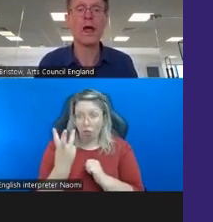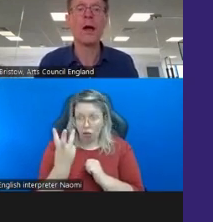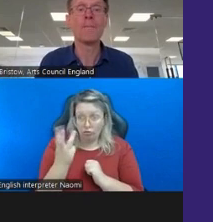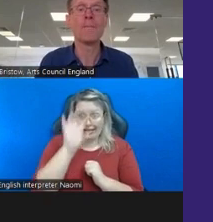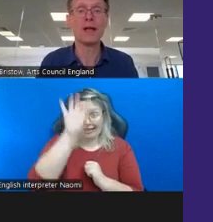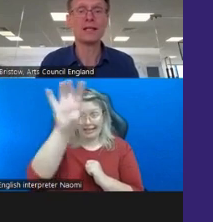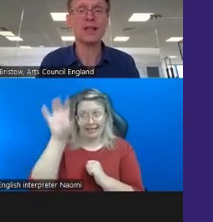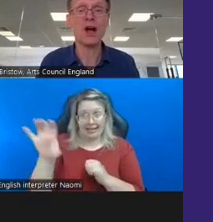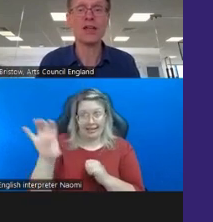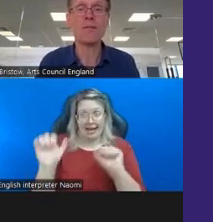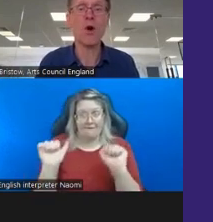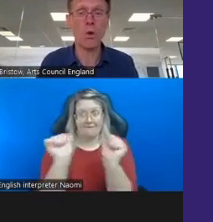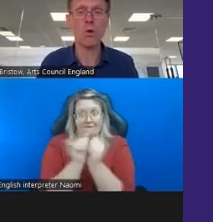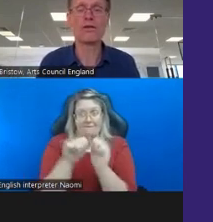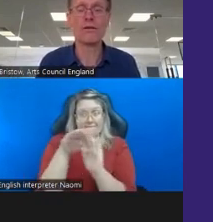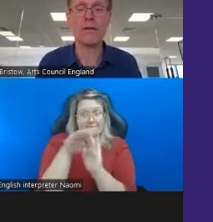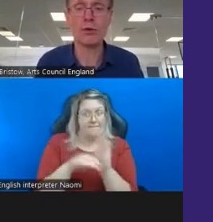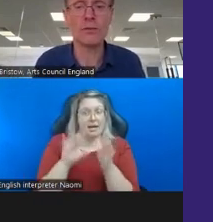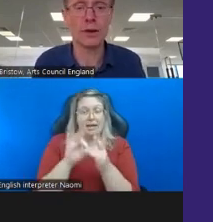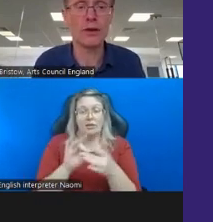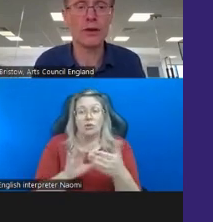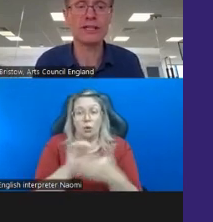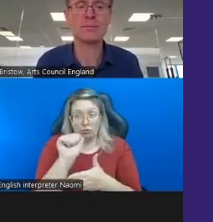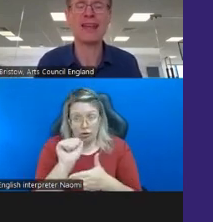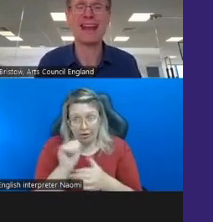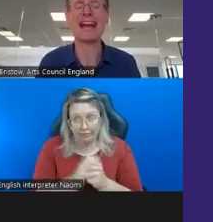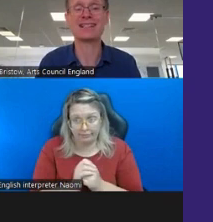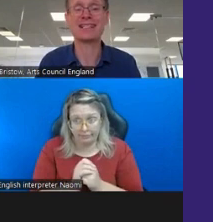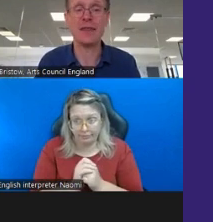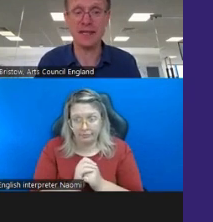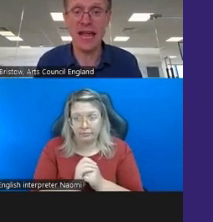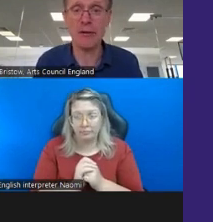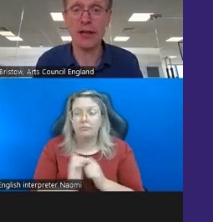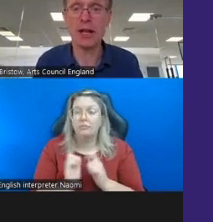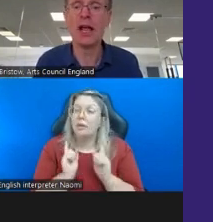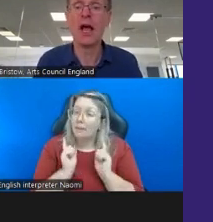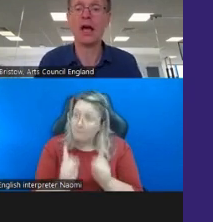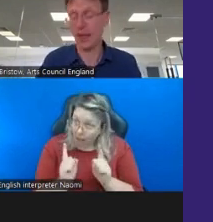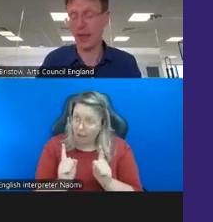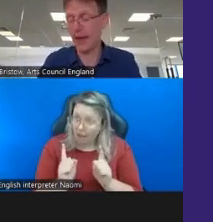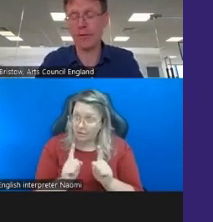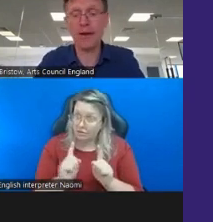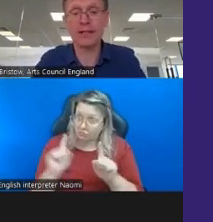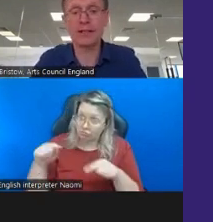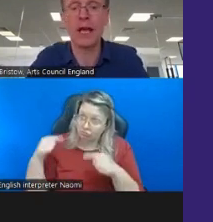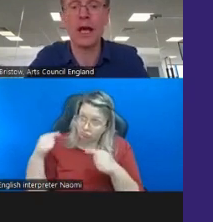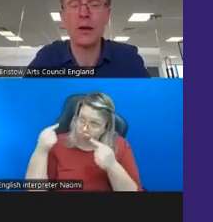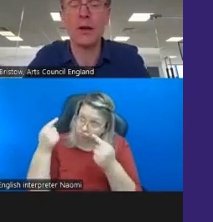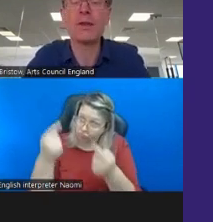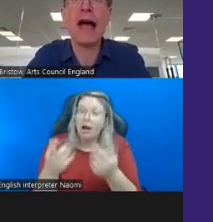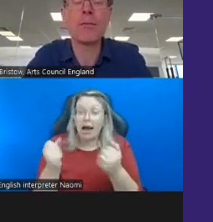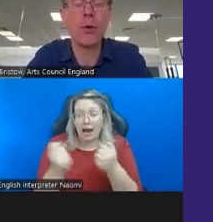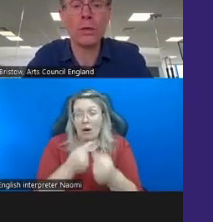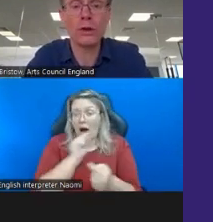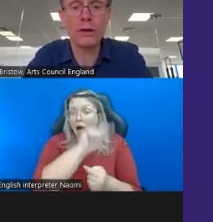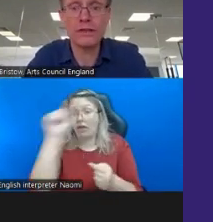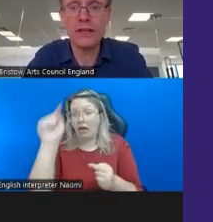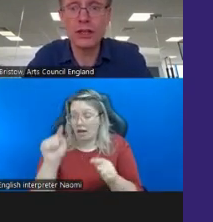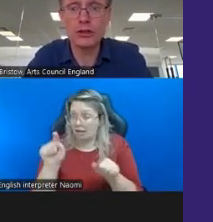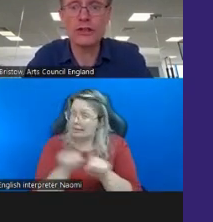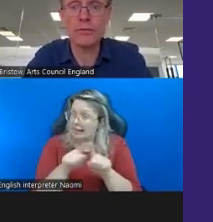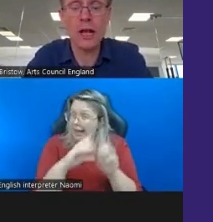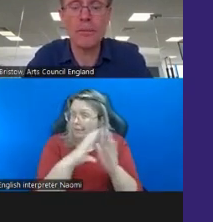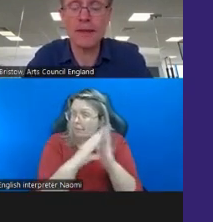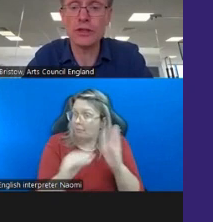Cornwall. But in time, all of the mayoral combined authorities began acting in this area. And I think that reflects how important the